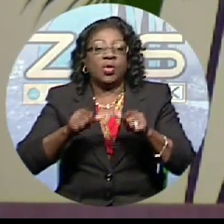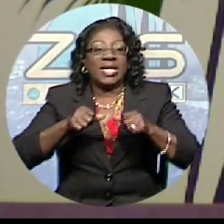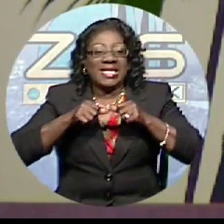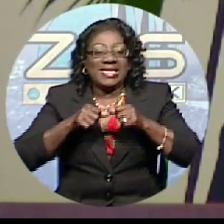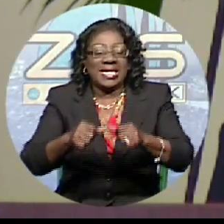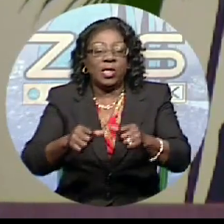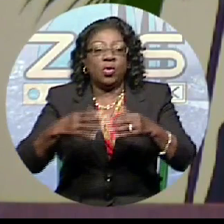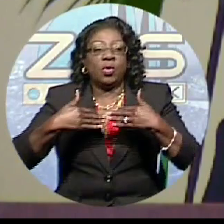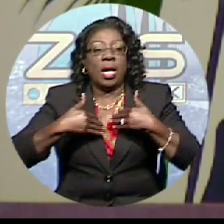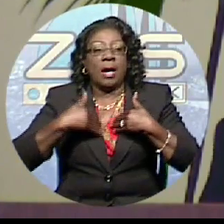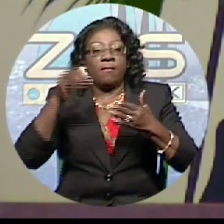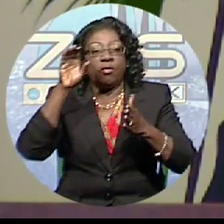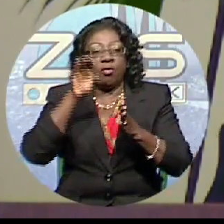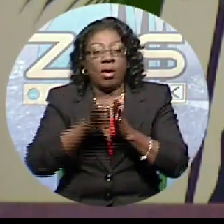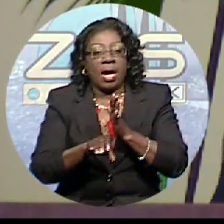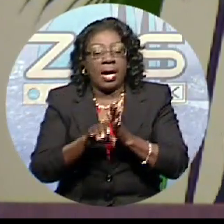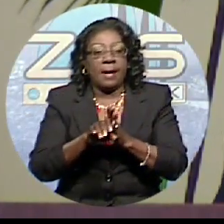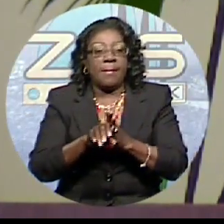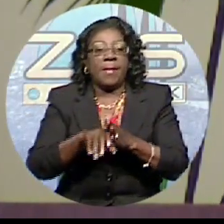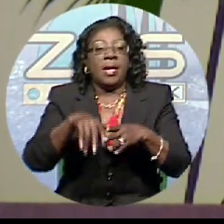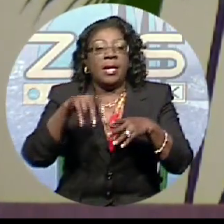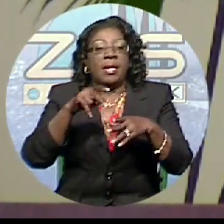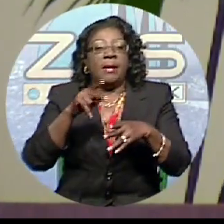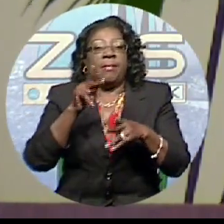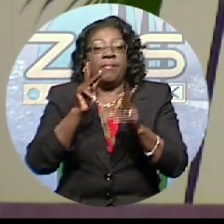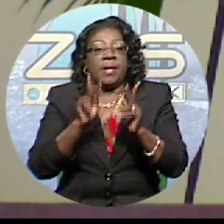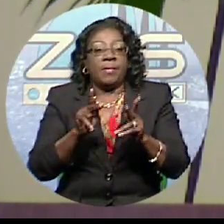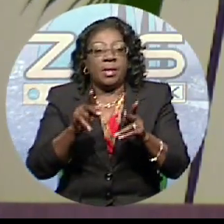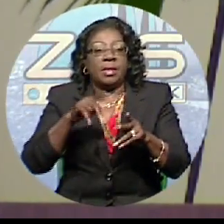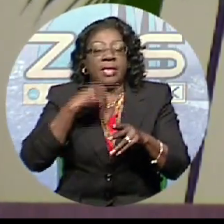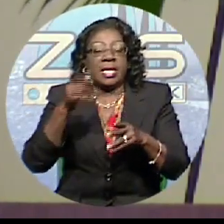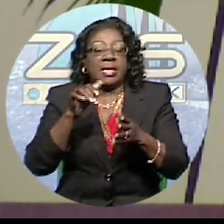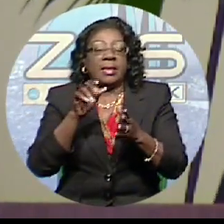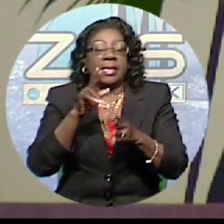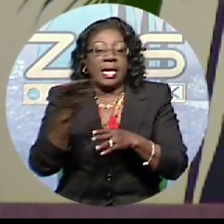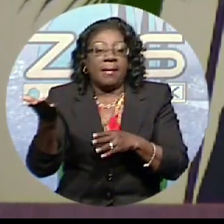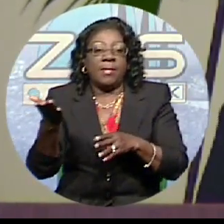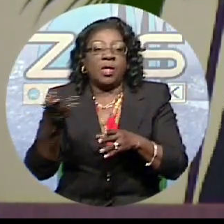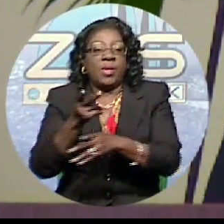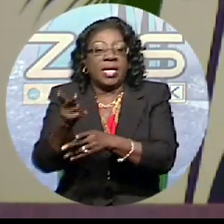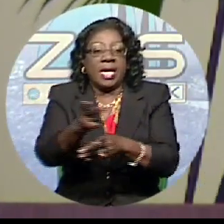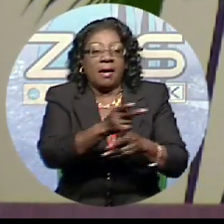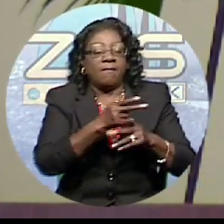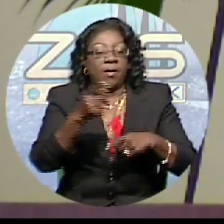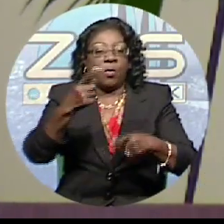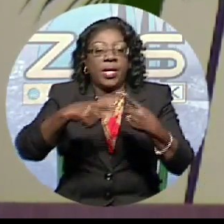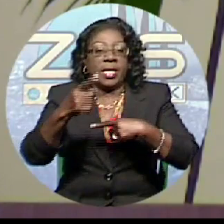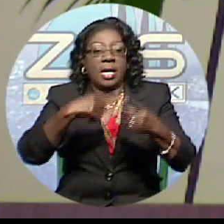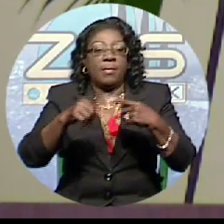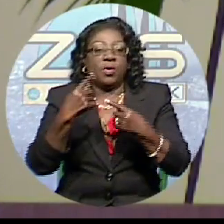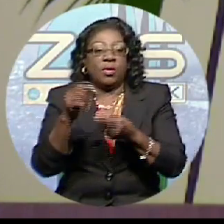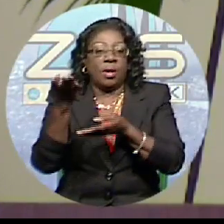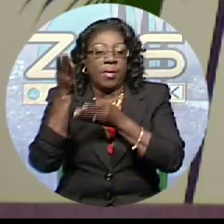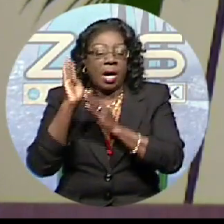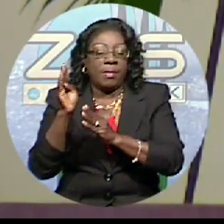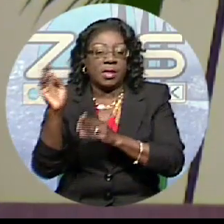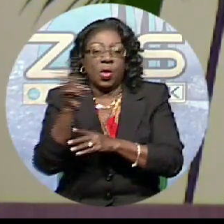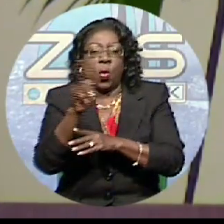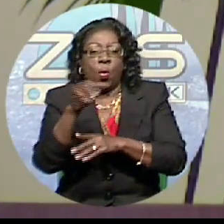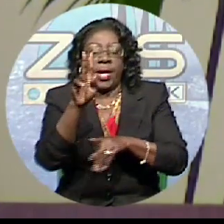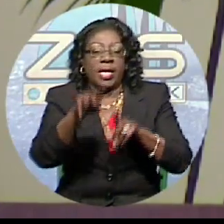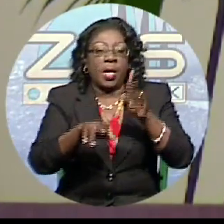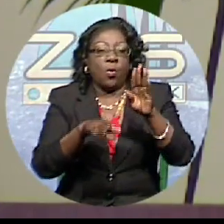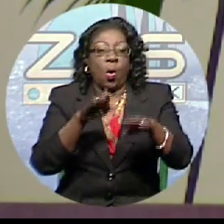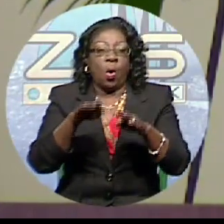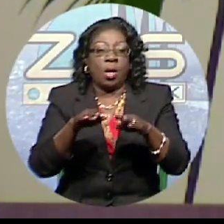to have crime advisories telling people they must be careful where they walk in the Bahamas. The Prime